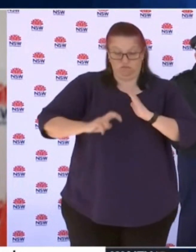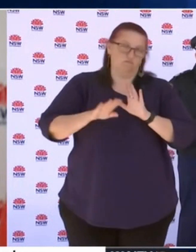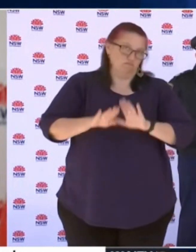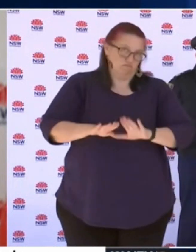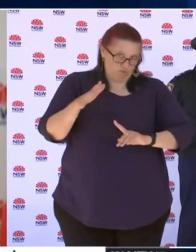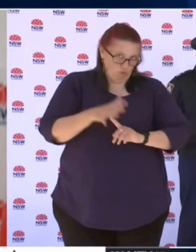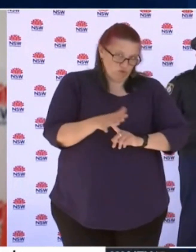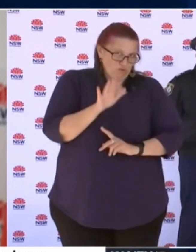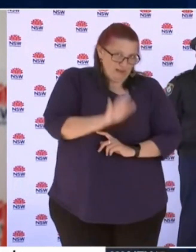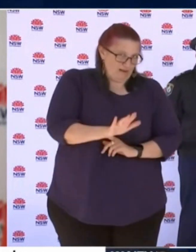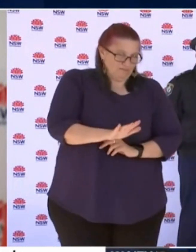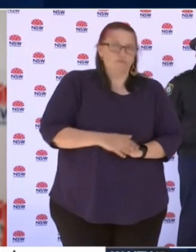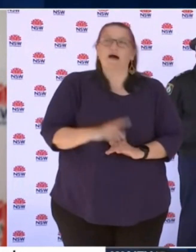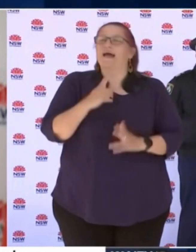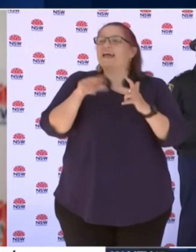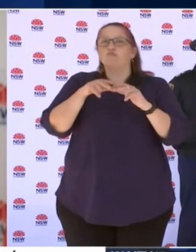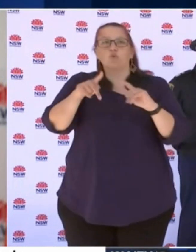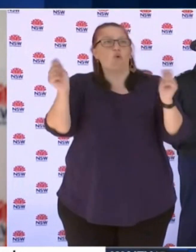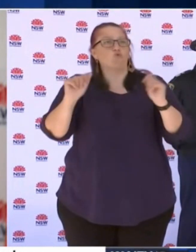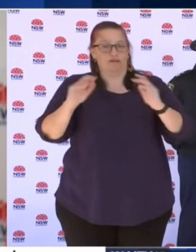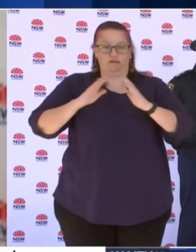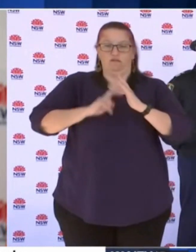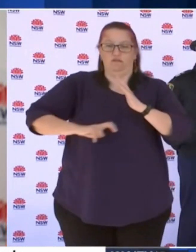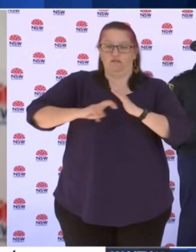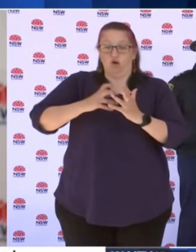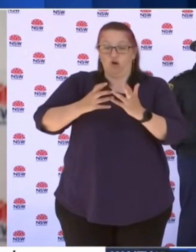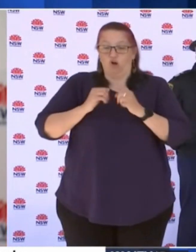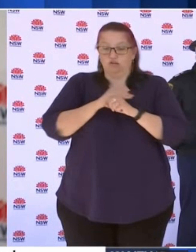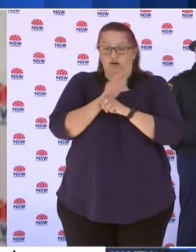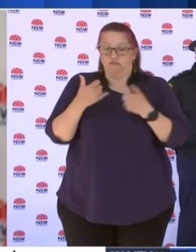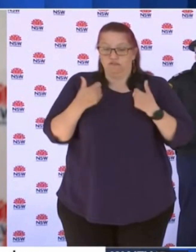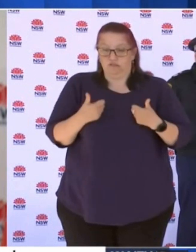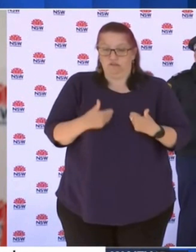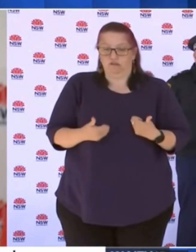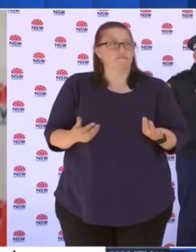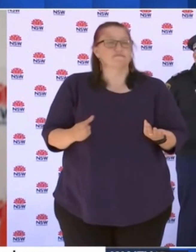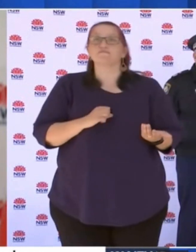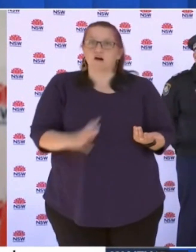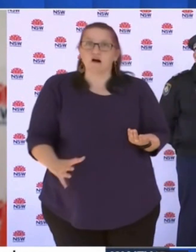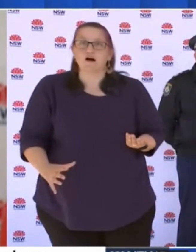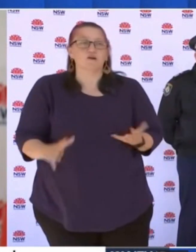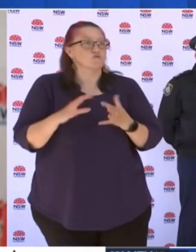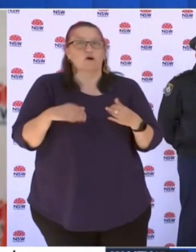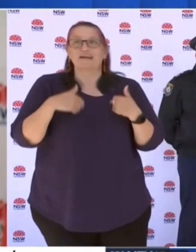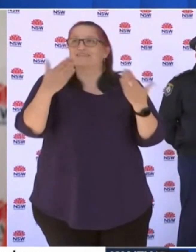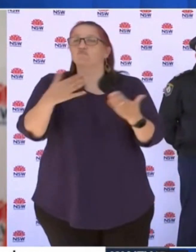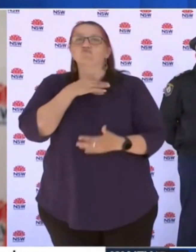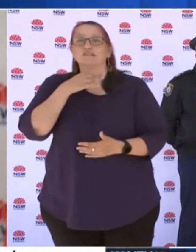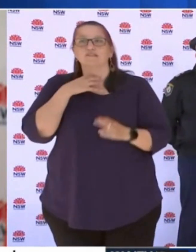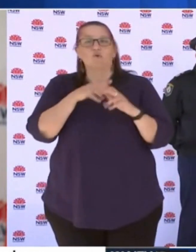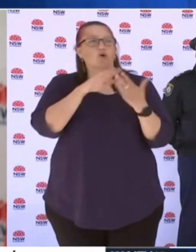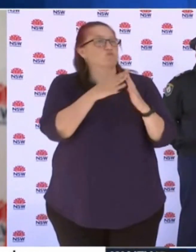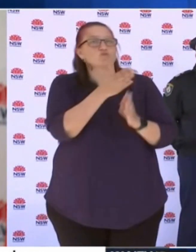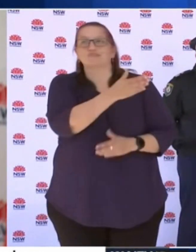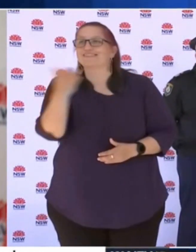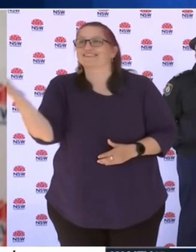look at, if you're already in isolation and you develop the virus, that won't determine, that case number won't contribute towards